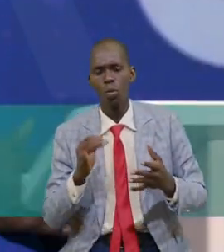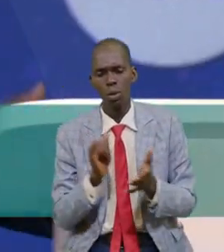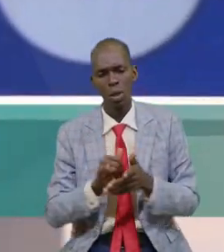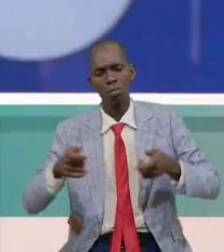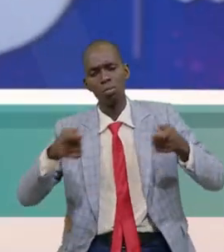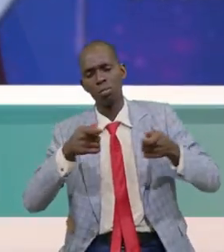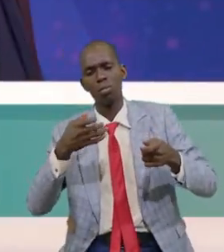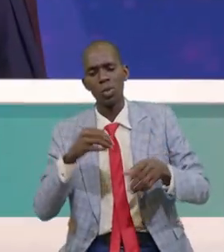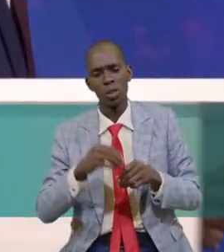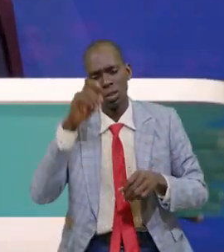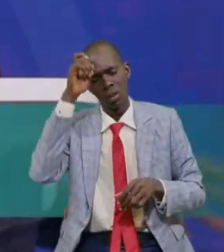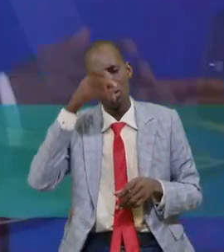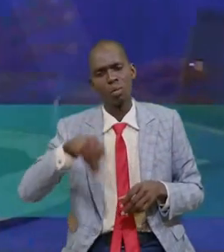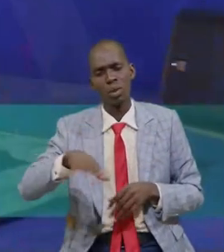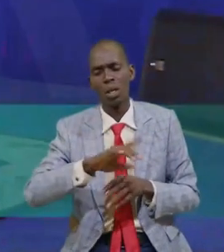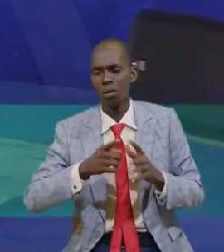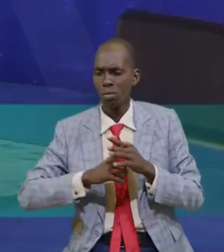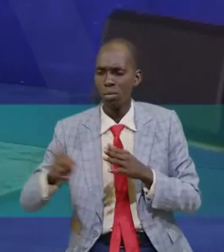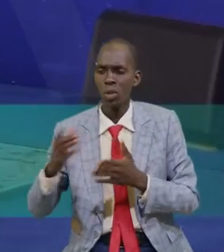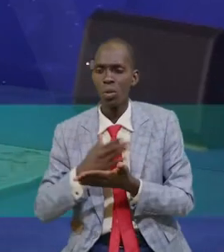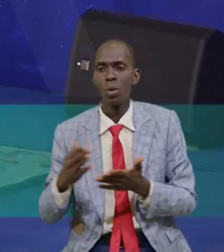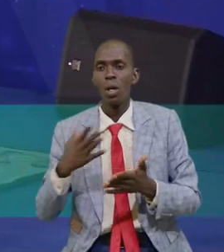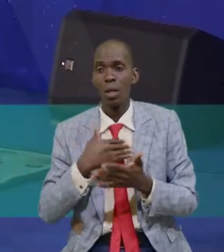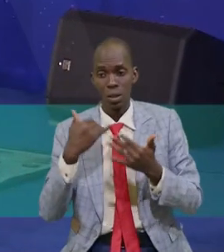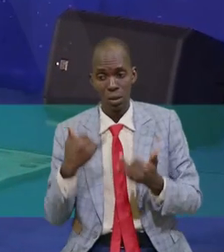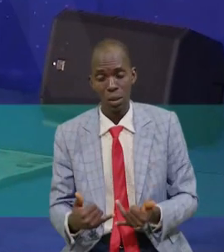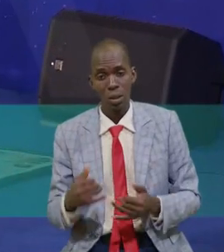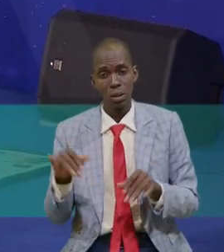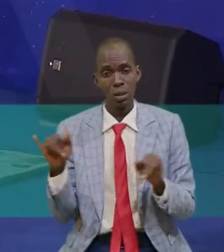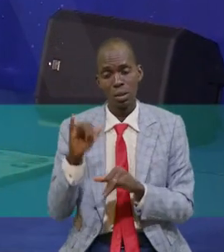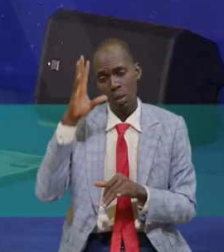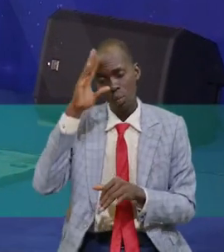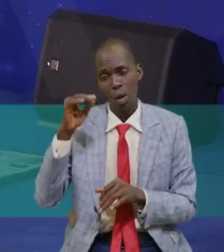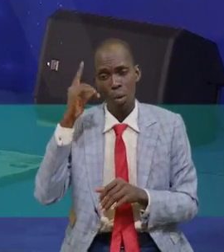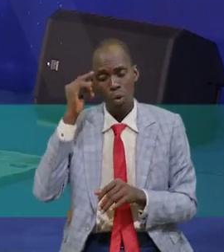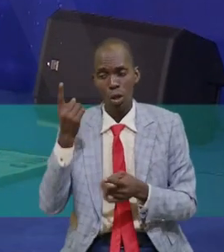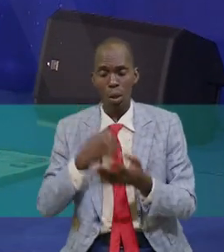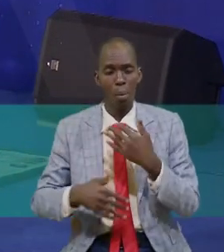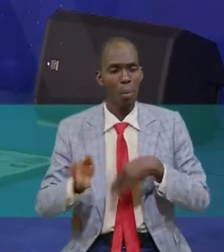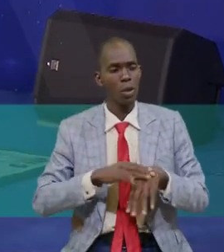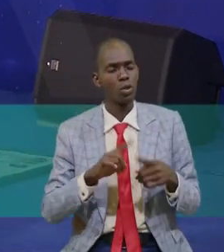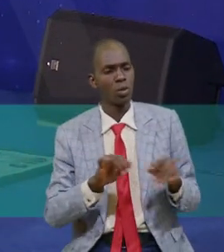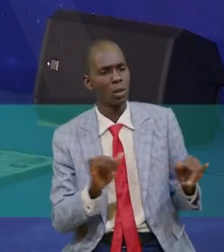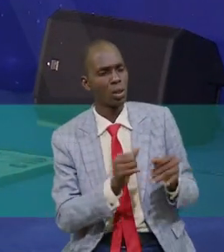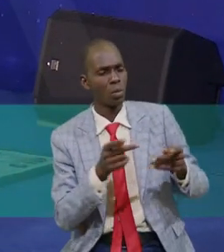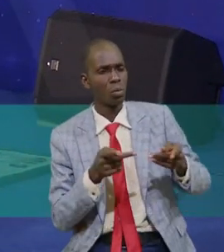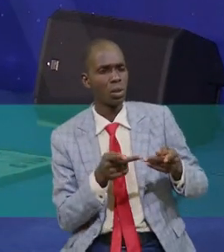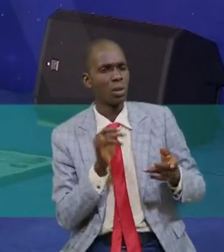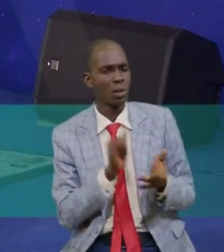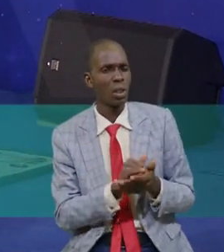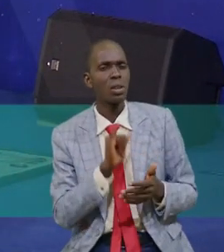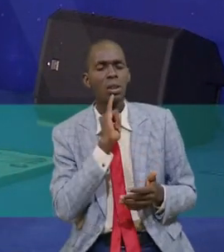God. And he comes to that same place that takes faith. And go tell